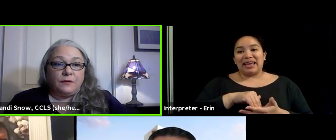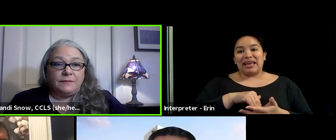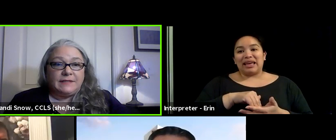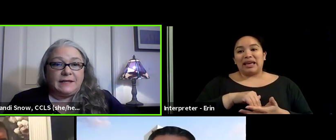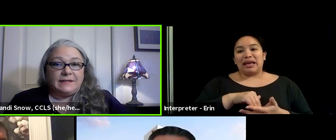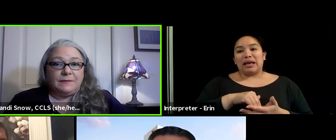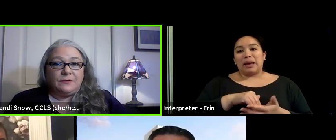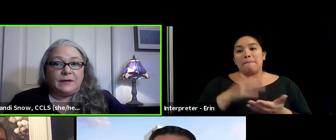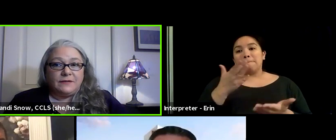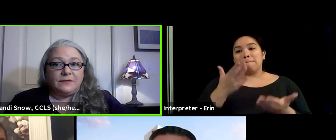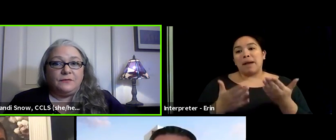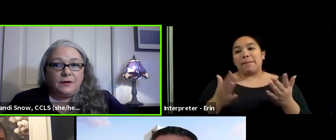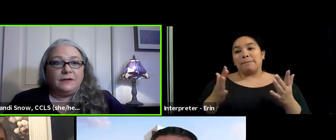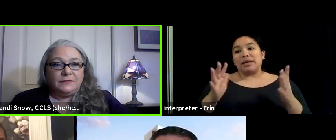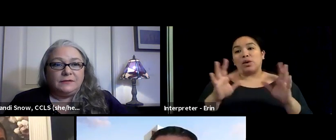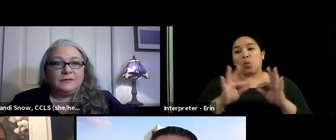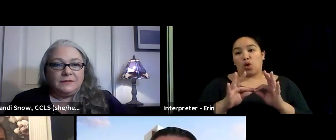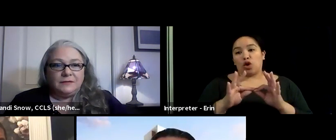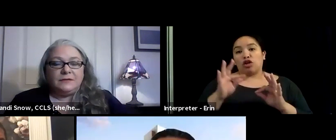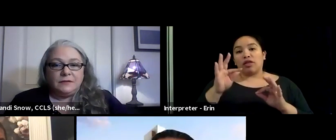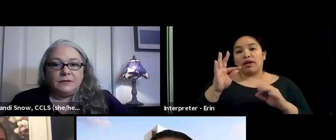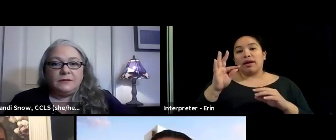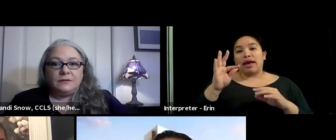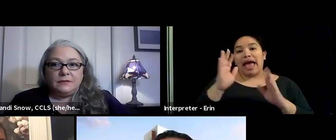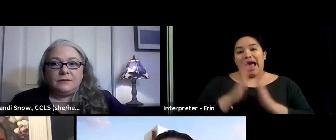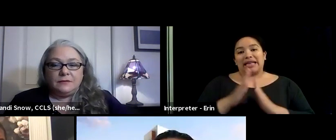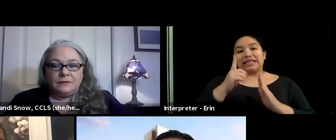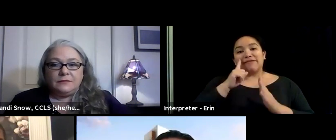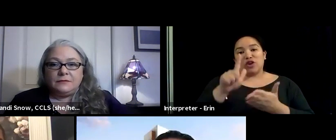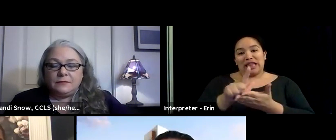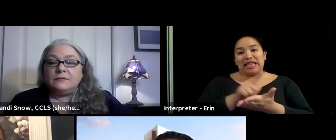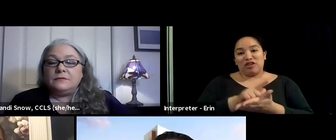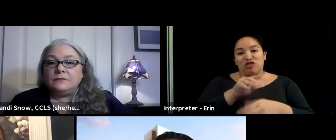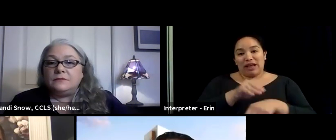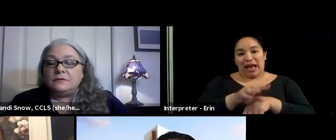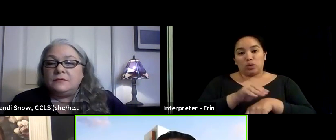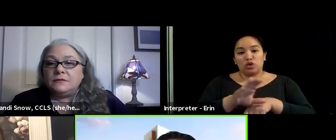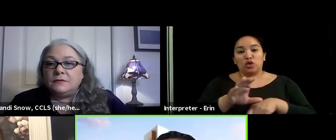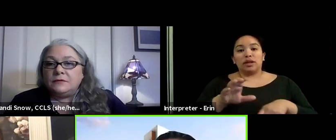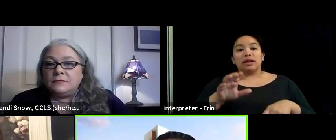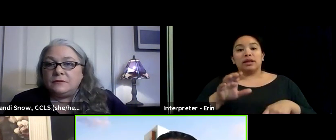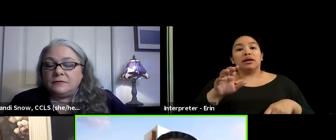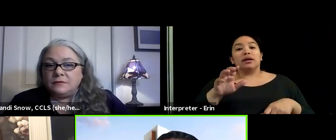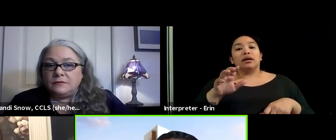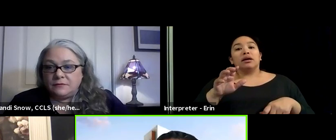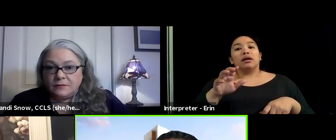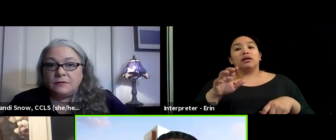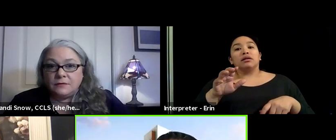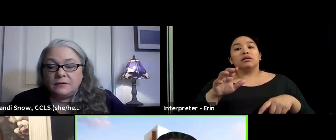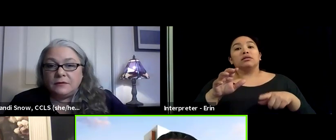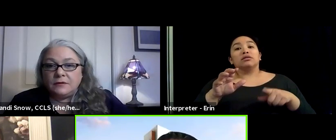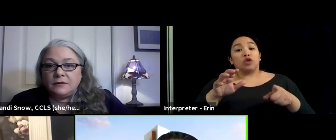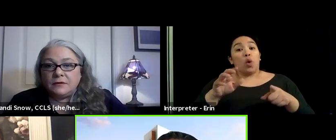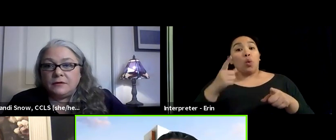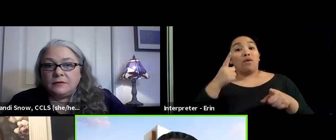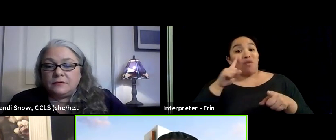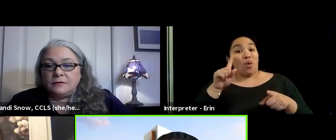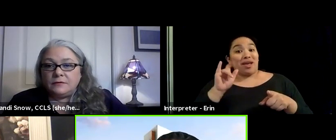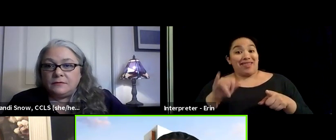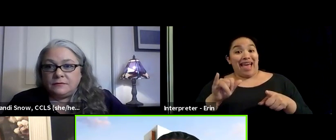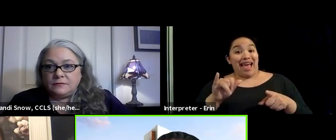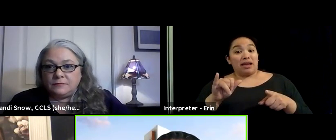might be worth seeking some legal counsel for. So That's to one be more. clear, the eviction protection moratorium